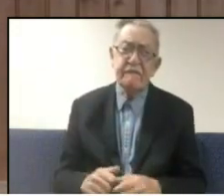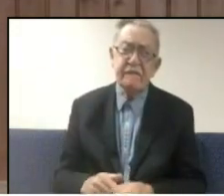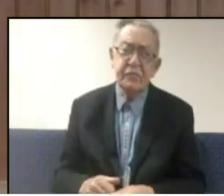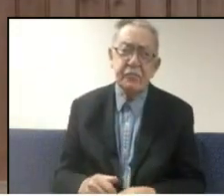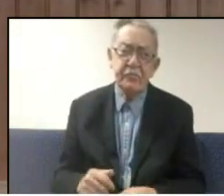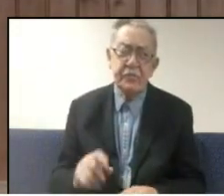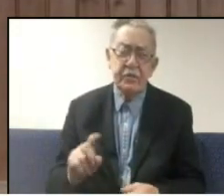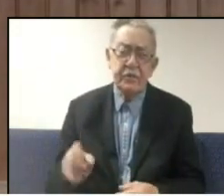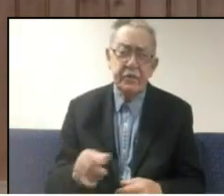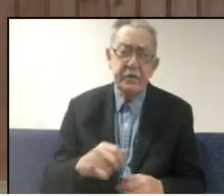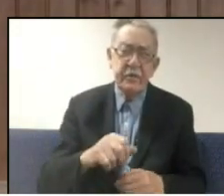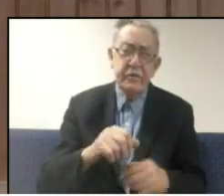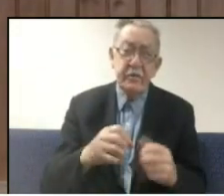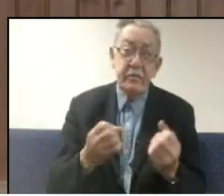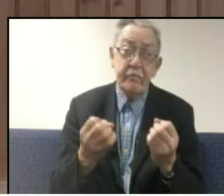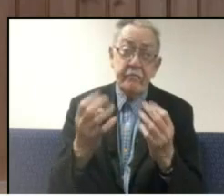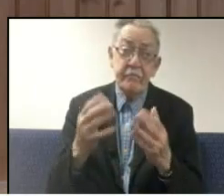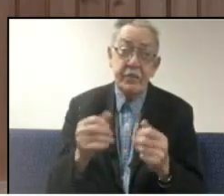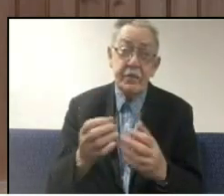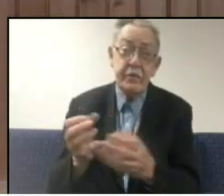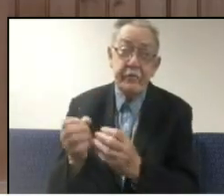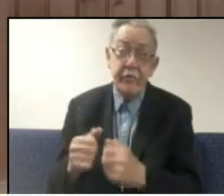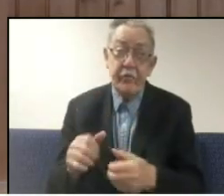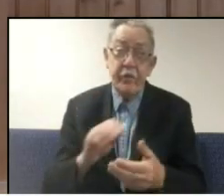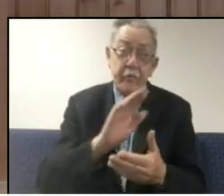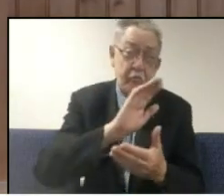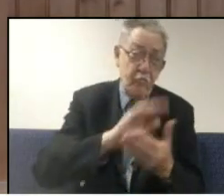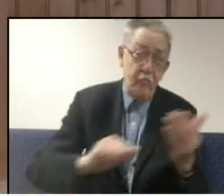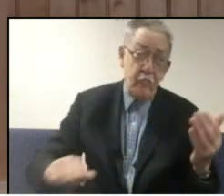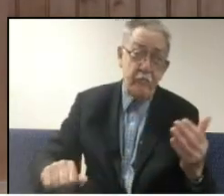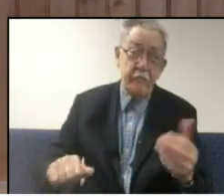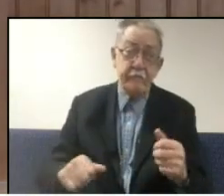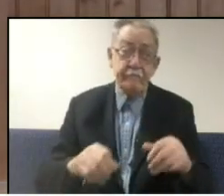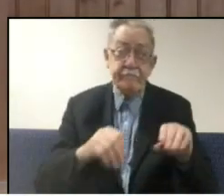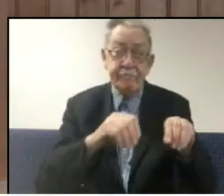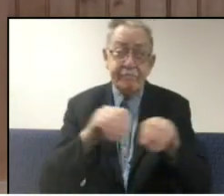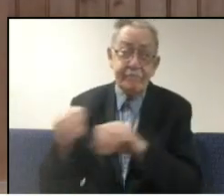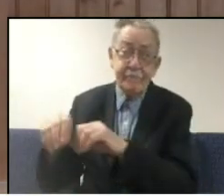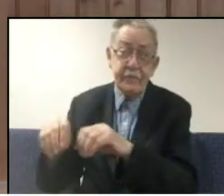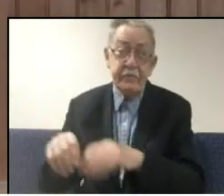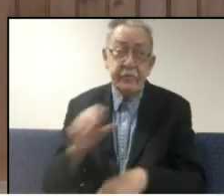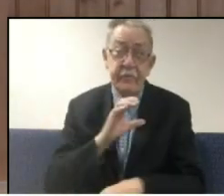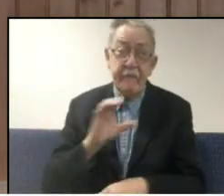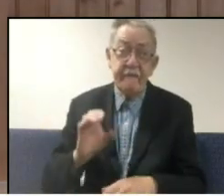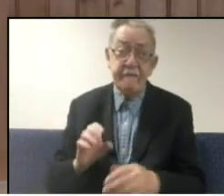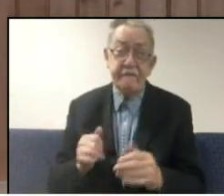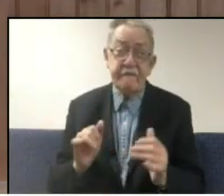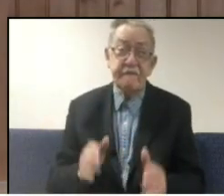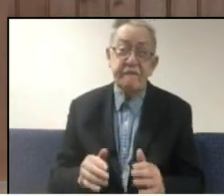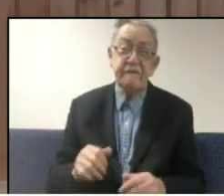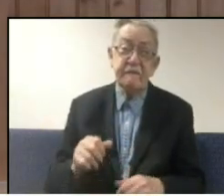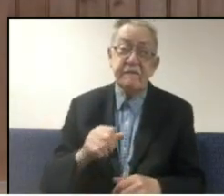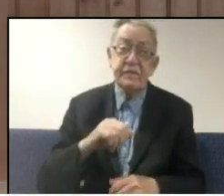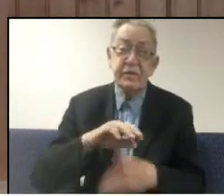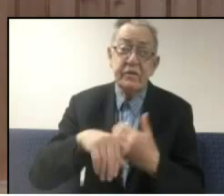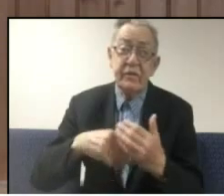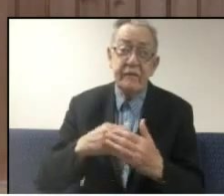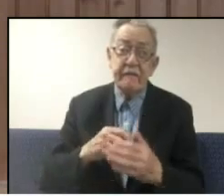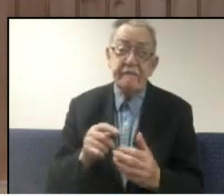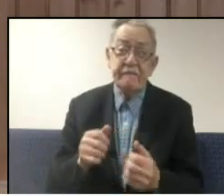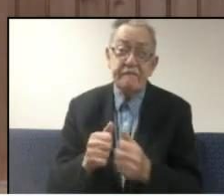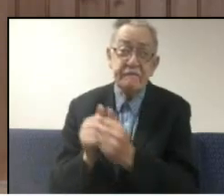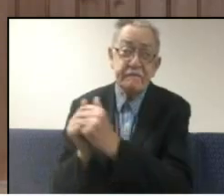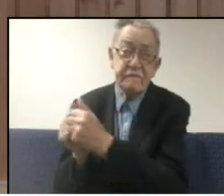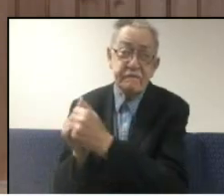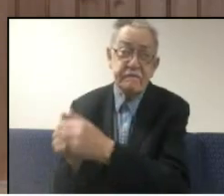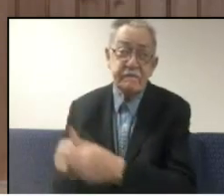perhaps others wanted to wipe out the movement altogether. And so when he says, "You heard about my former